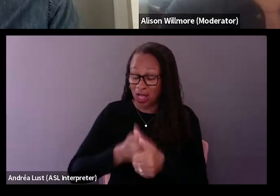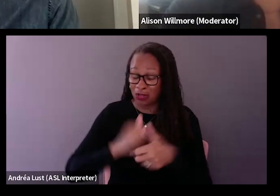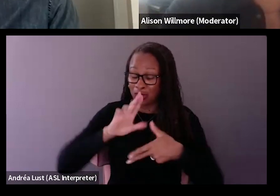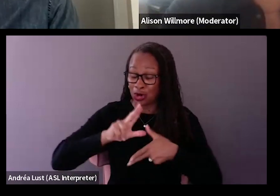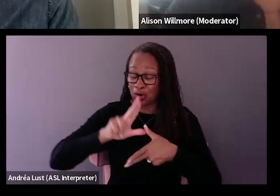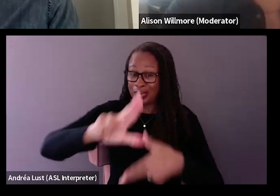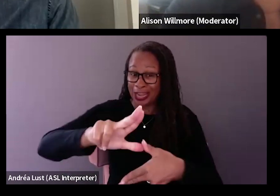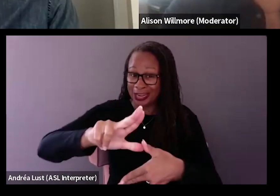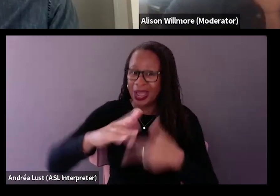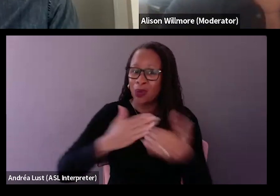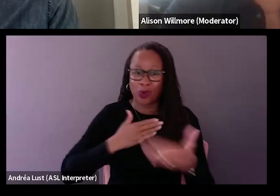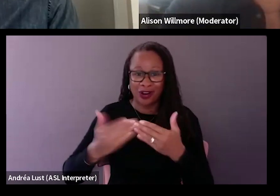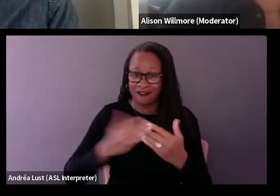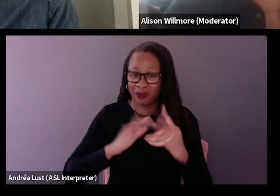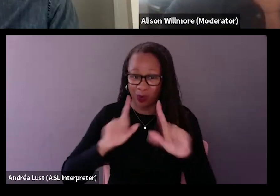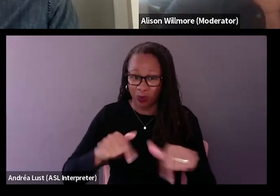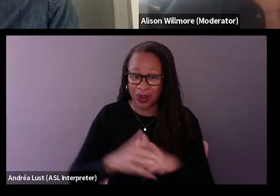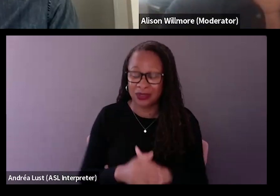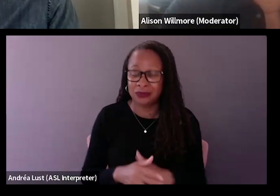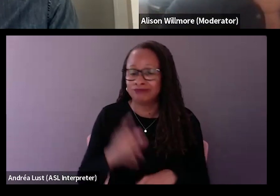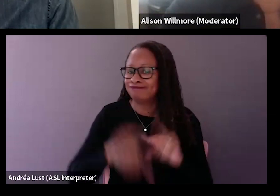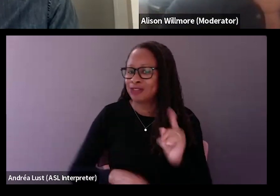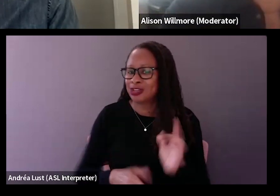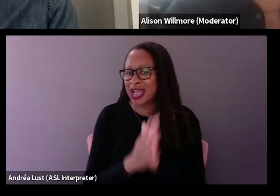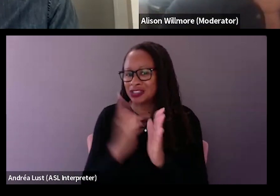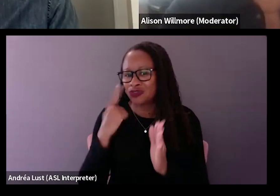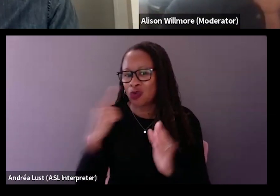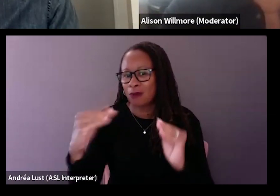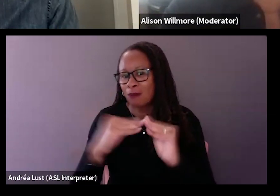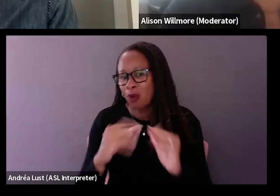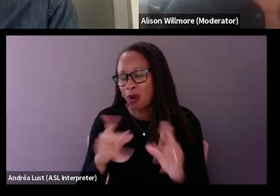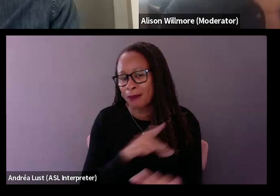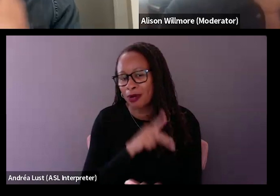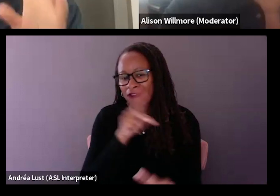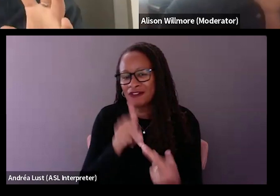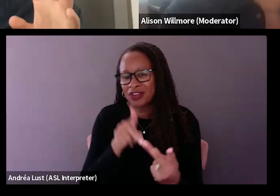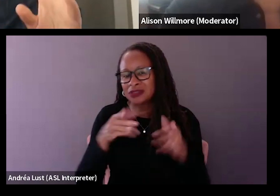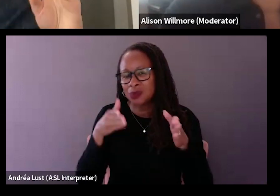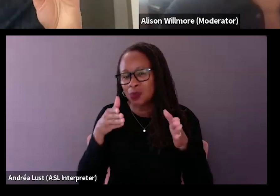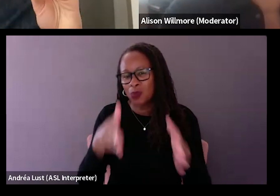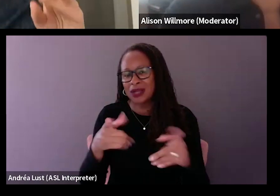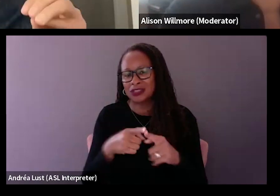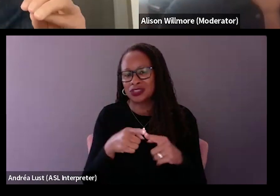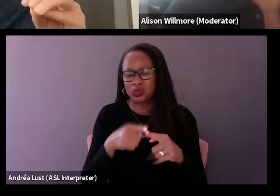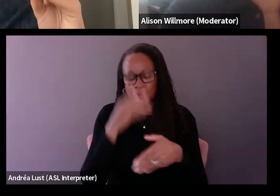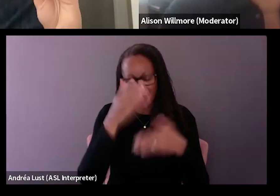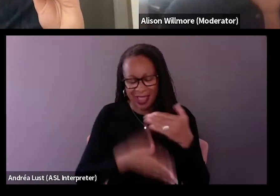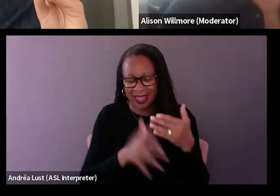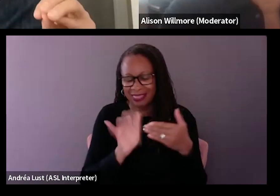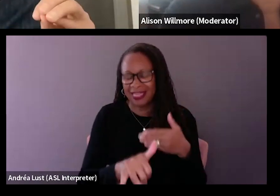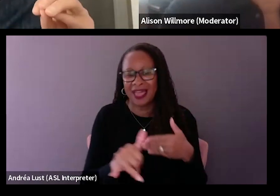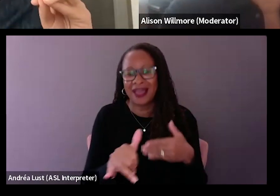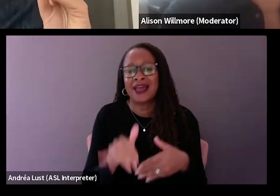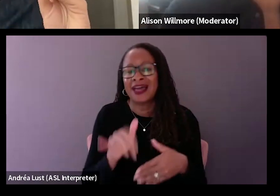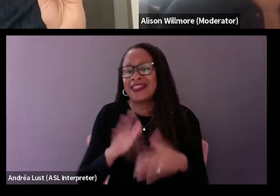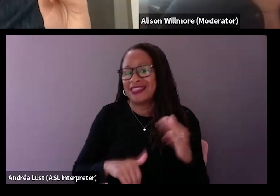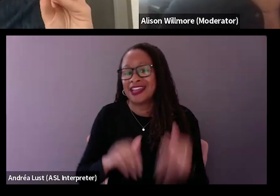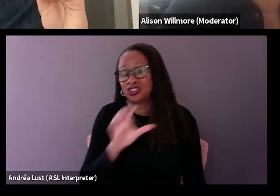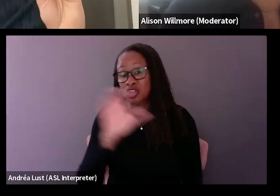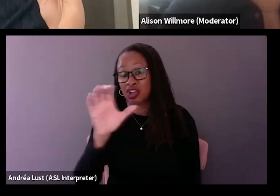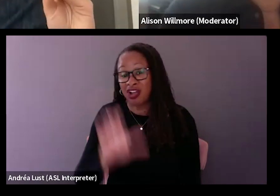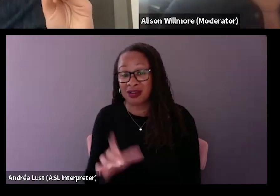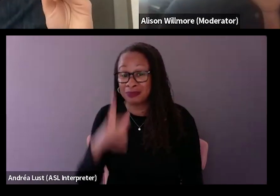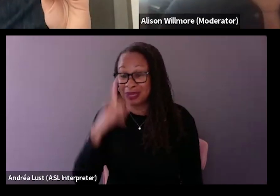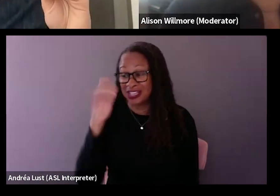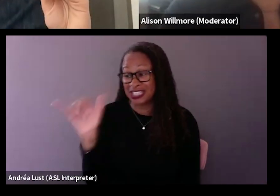more perfect way to wrap that up than Chicago, because like you said, it touched on a lot of the themes.